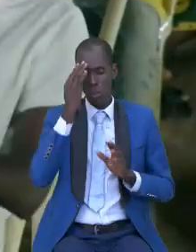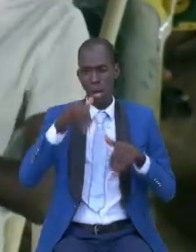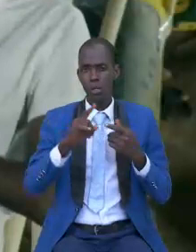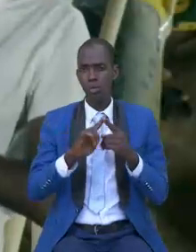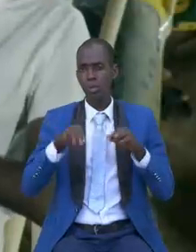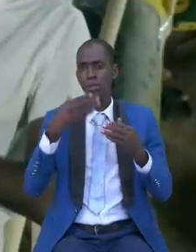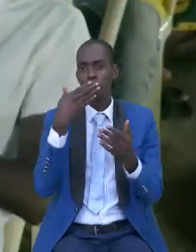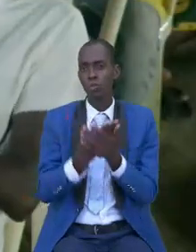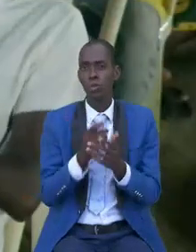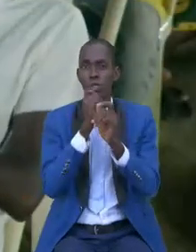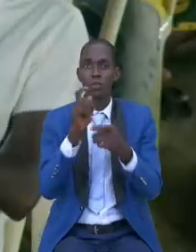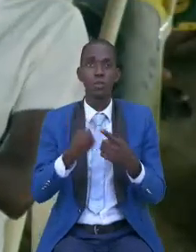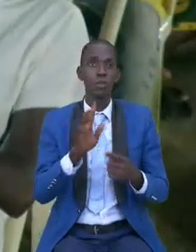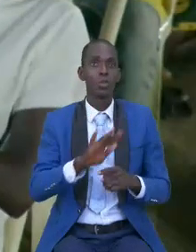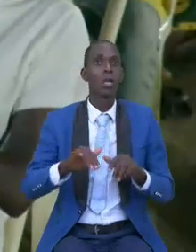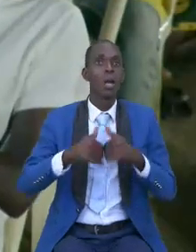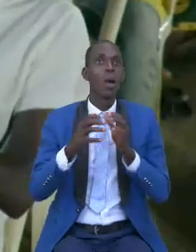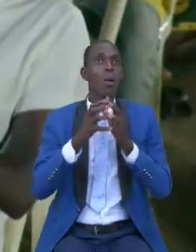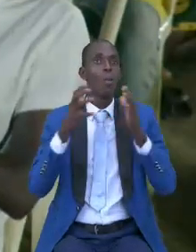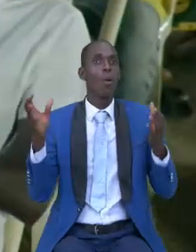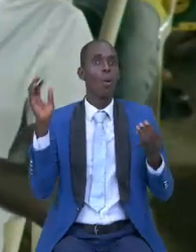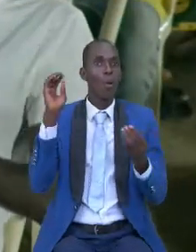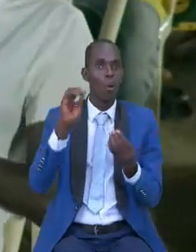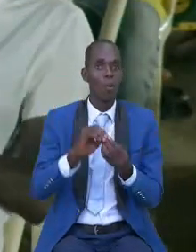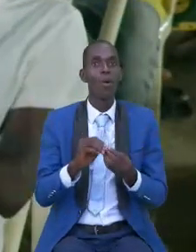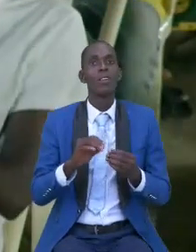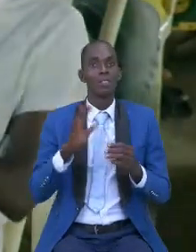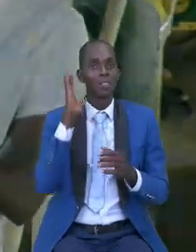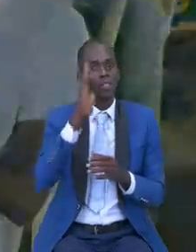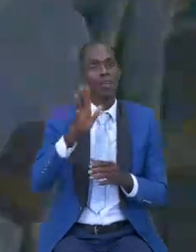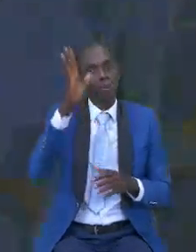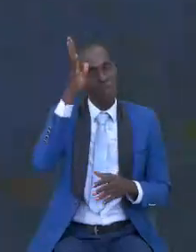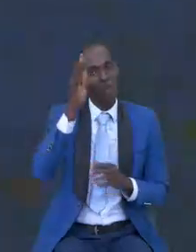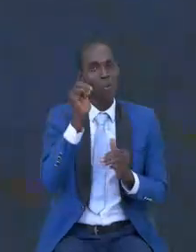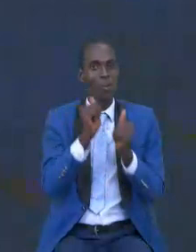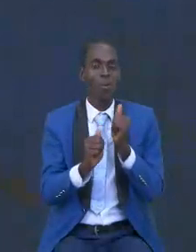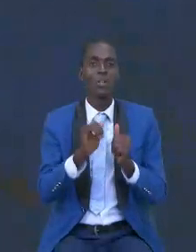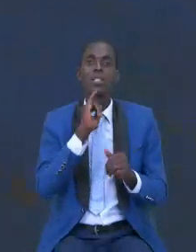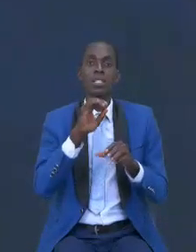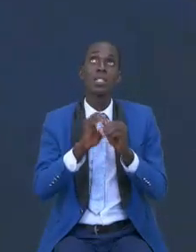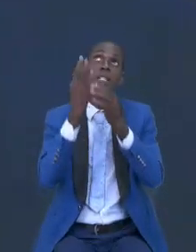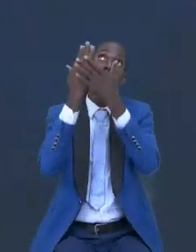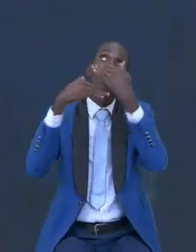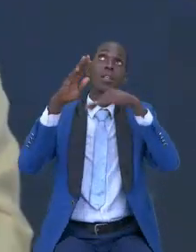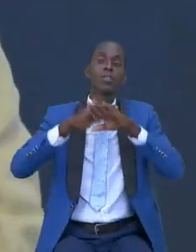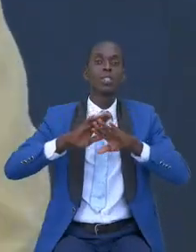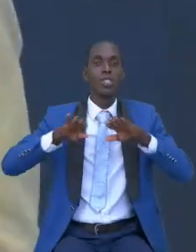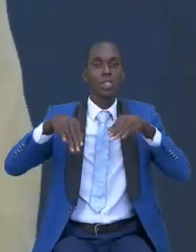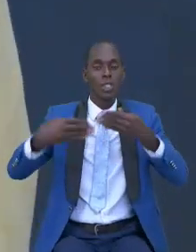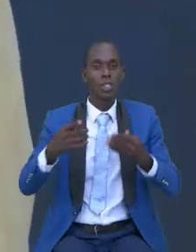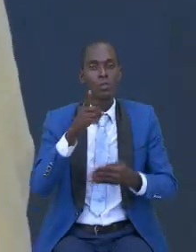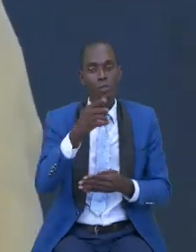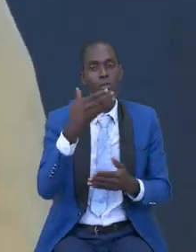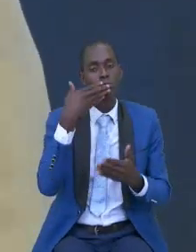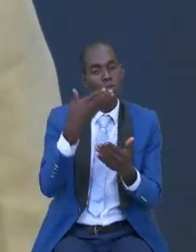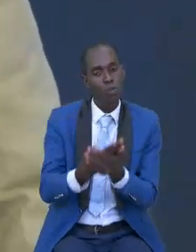how much more shall your Father who is in heaven give you good things